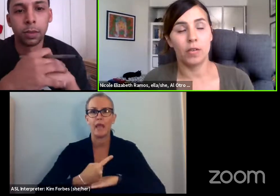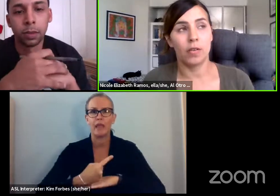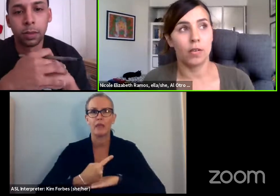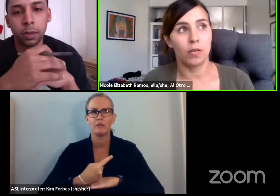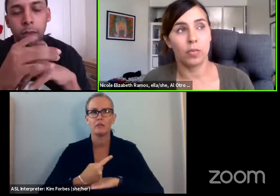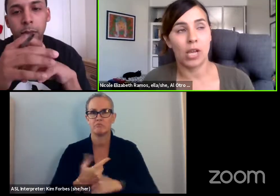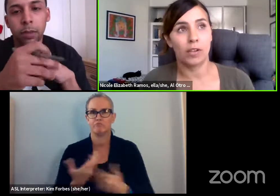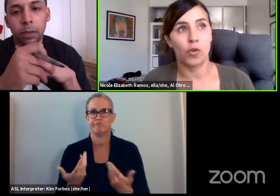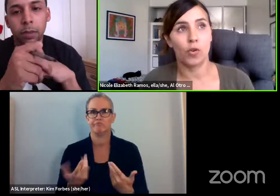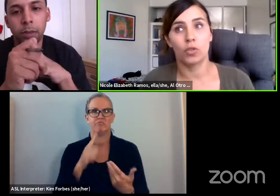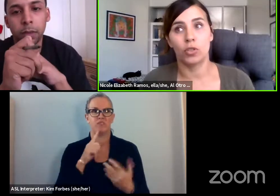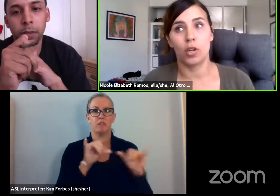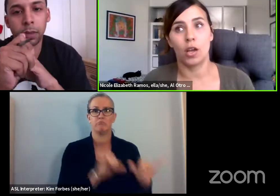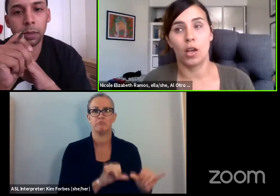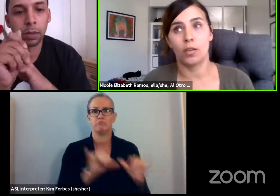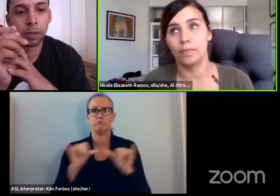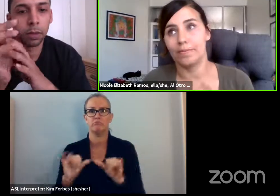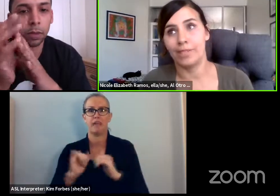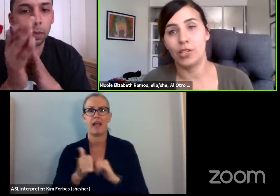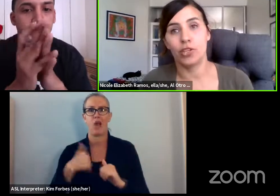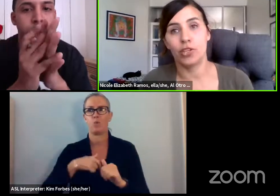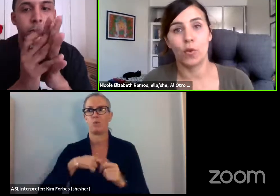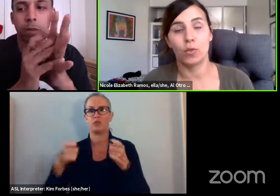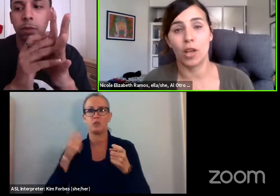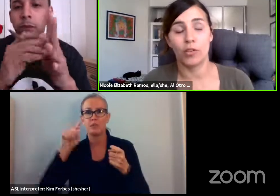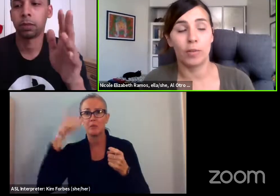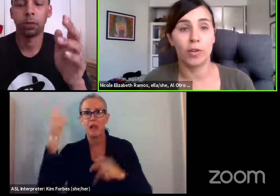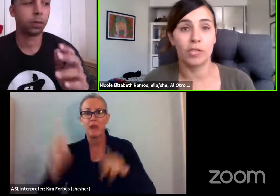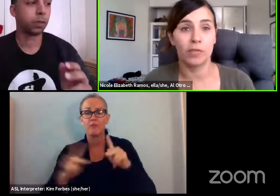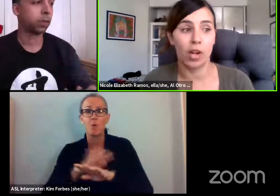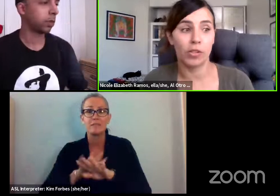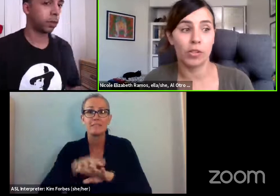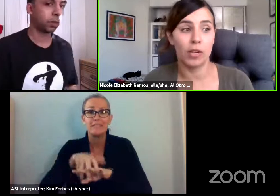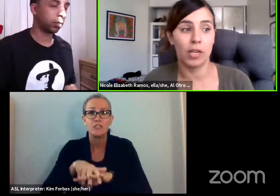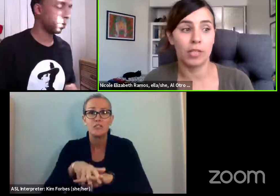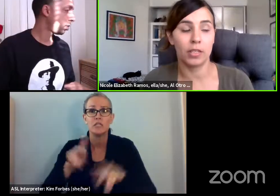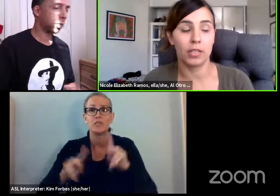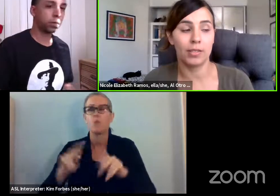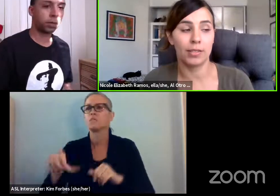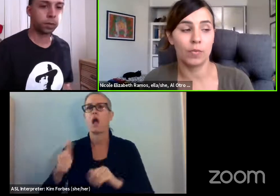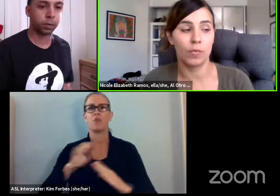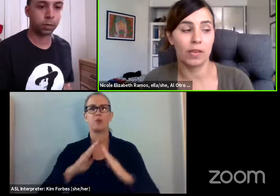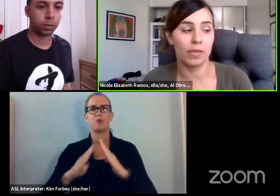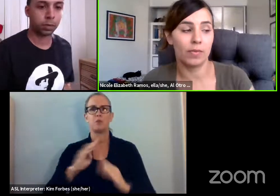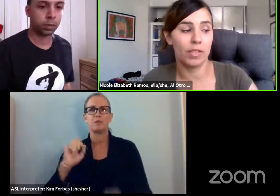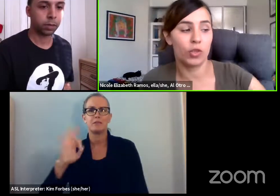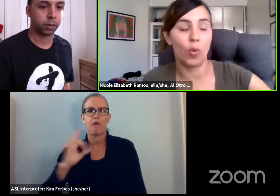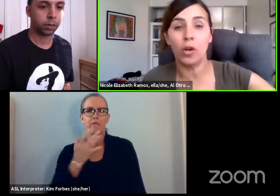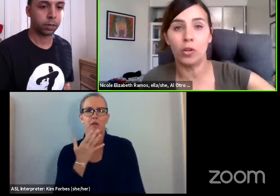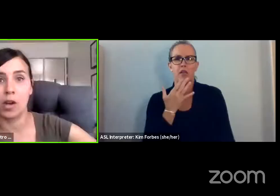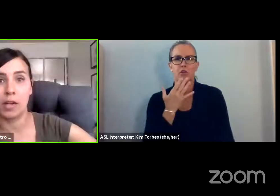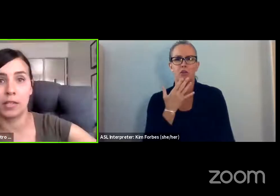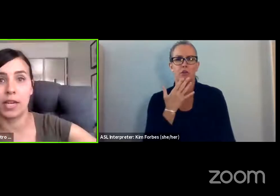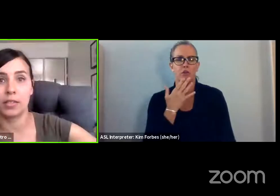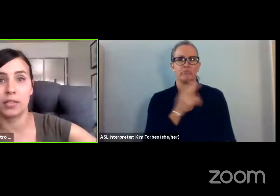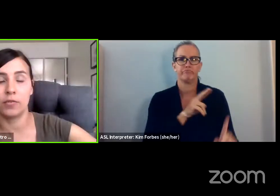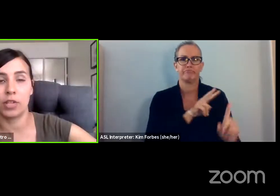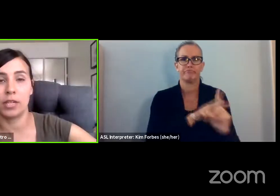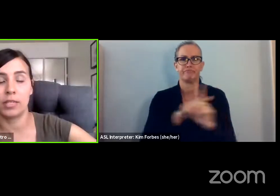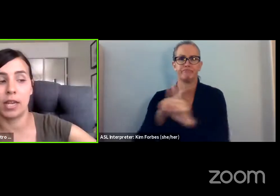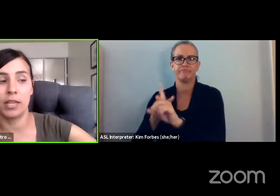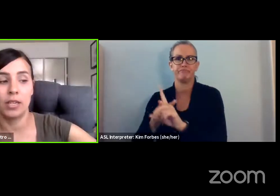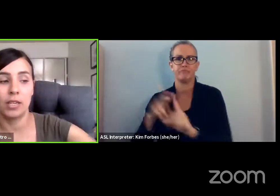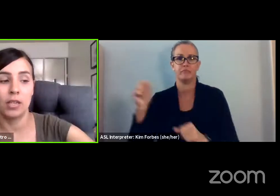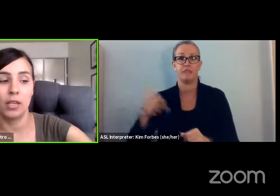Black folks, Indigenous folks, other communities of color. It's a, it's a, we are historical architects